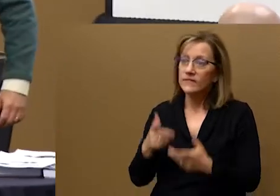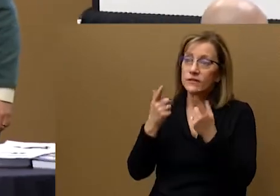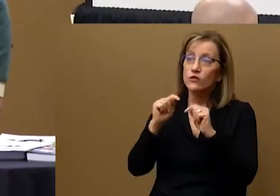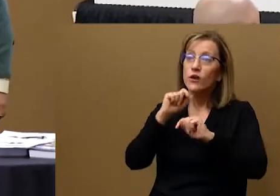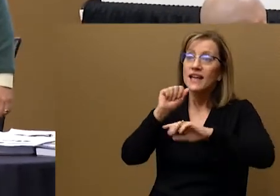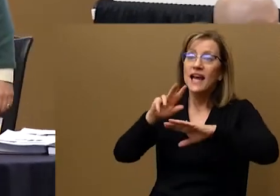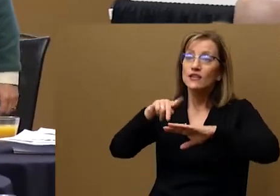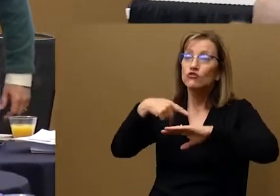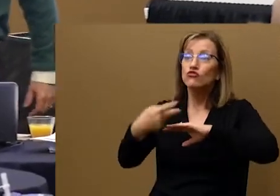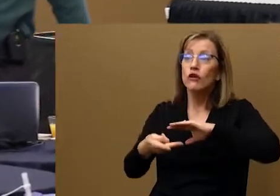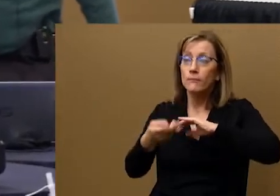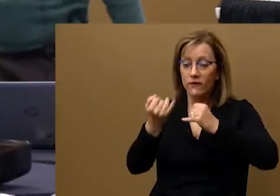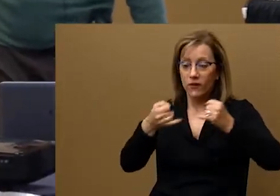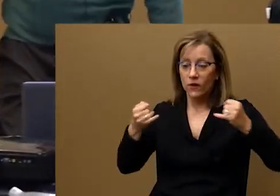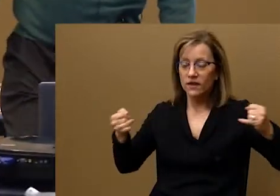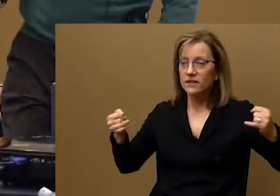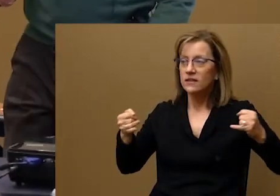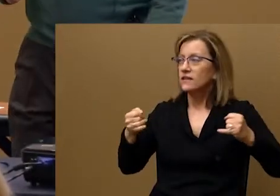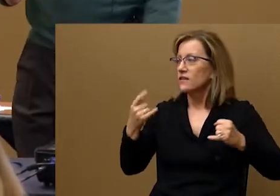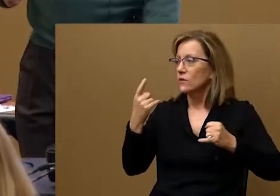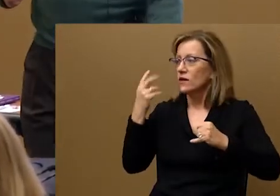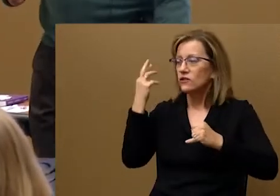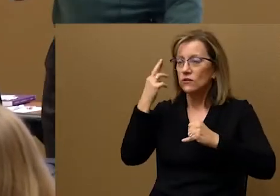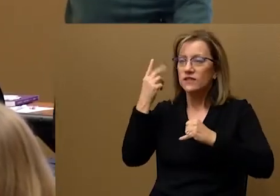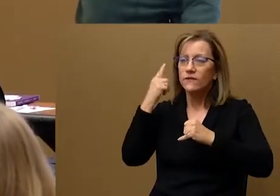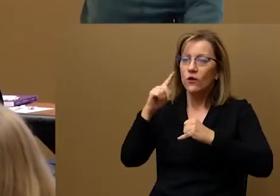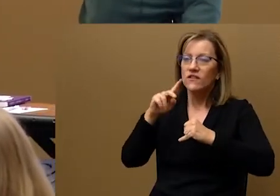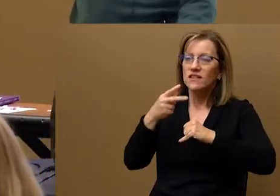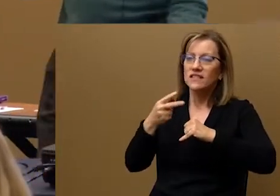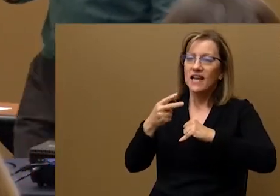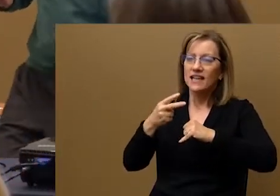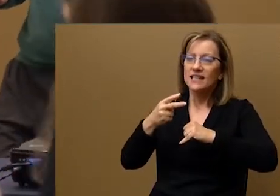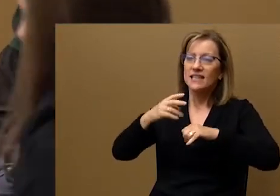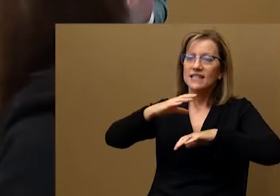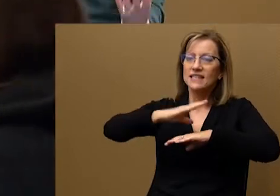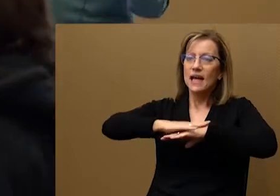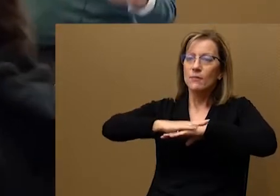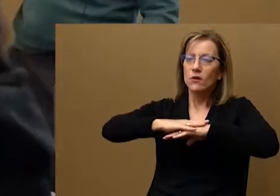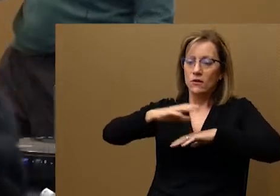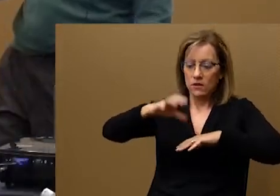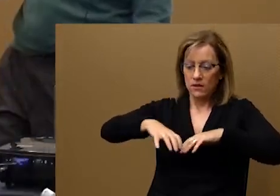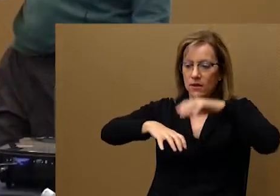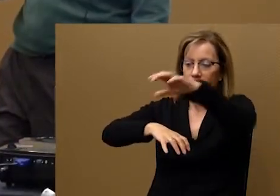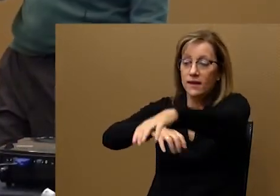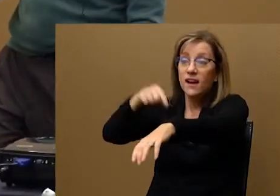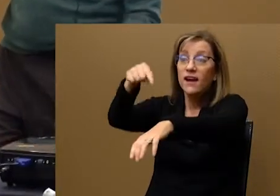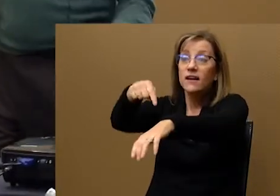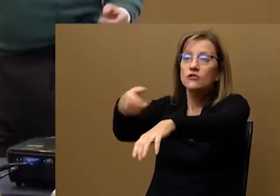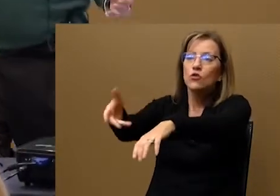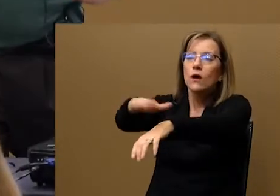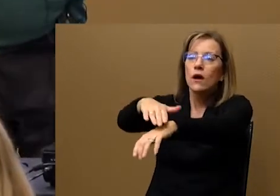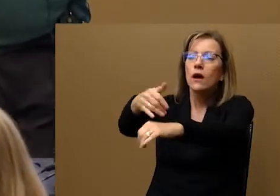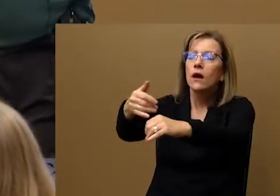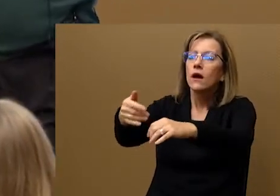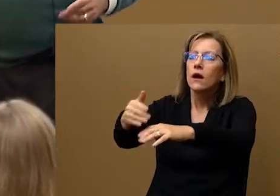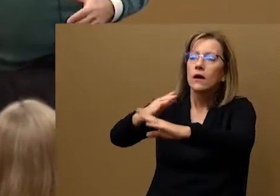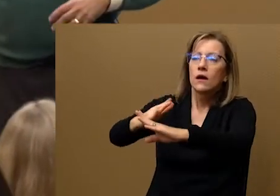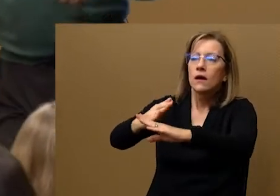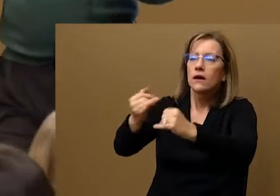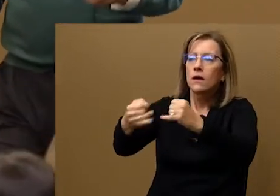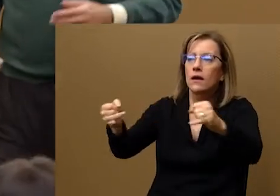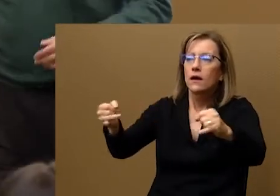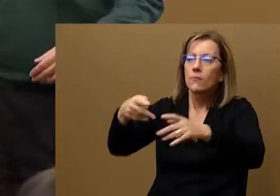I'm also going to try not to trip over anything. One reason for this second table here is there's a big plug underneath there, and I've